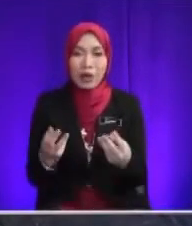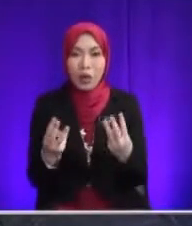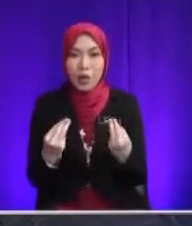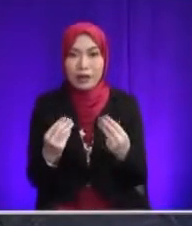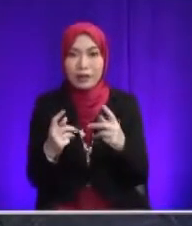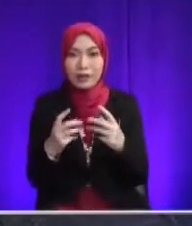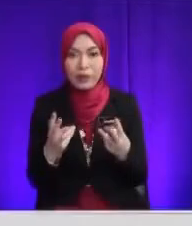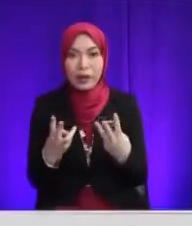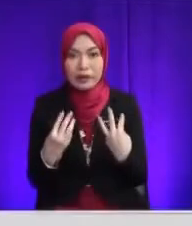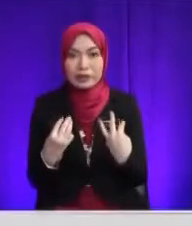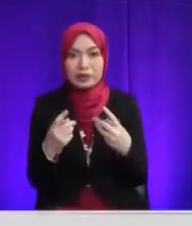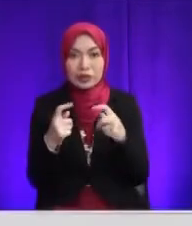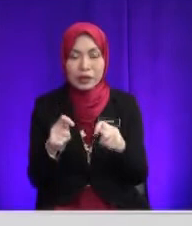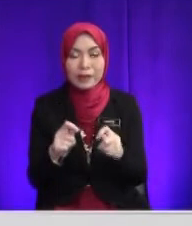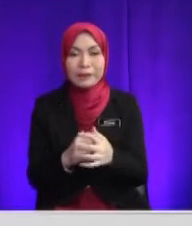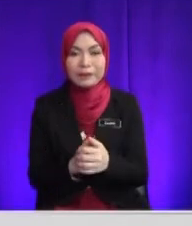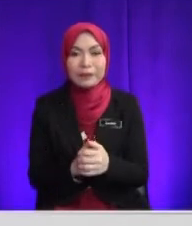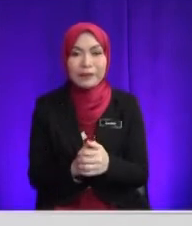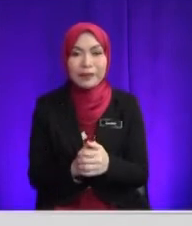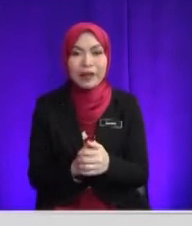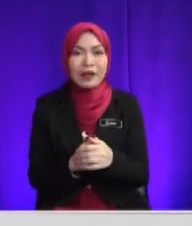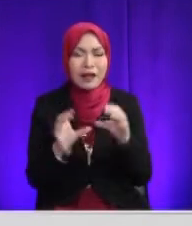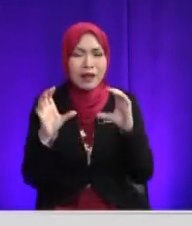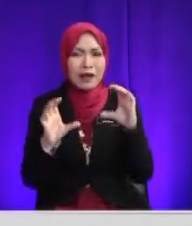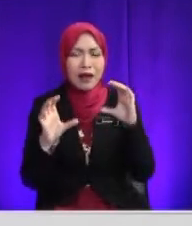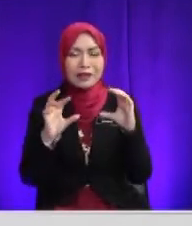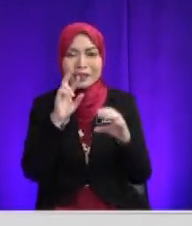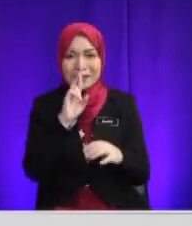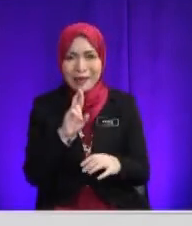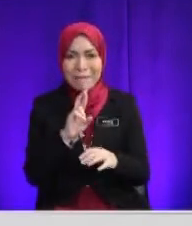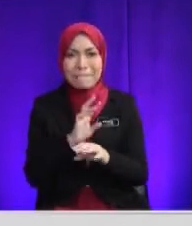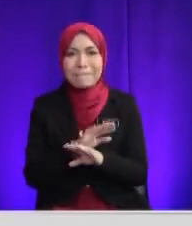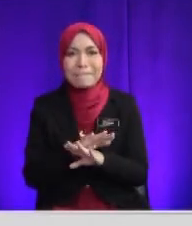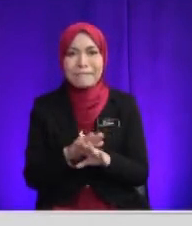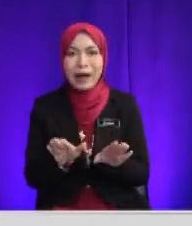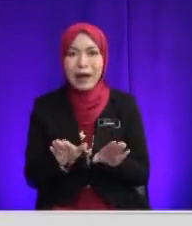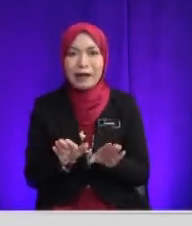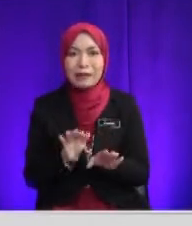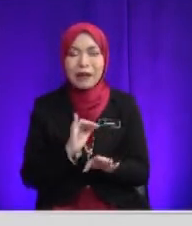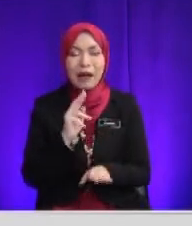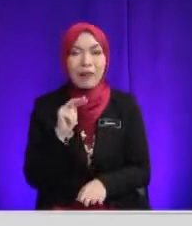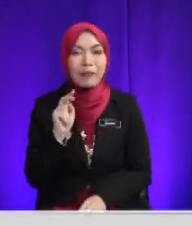red, but I am not certain. Okay. Let's listen to the audio first. 6.